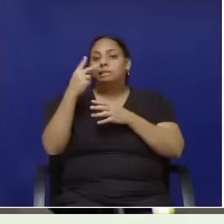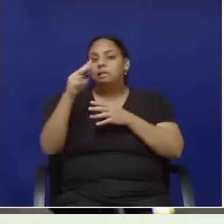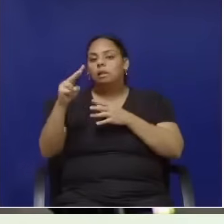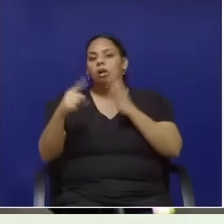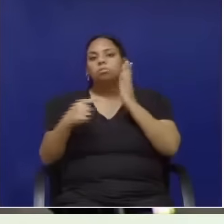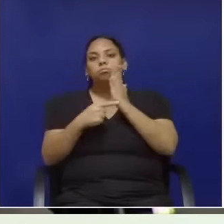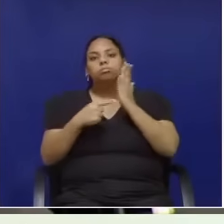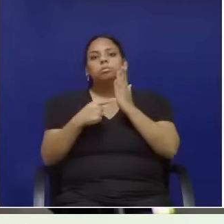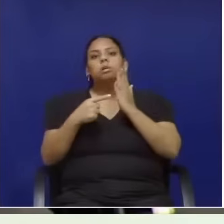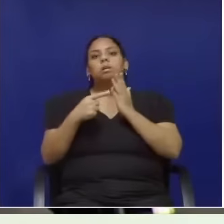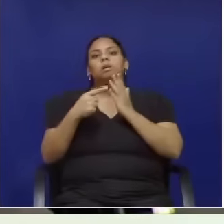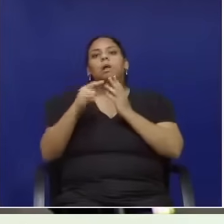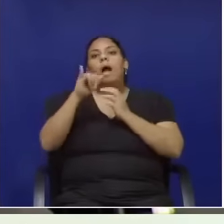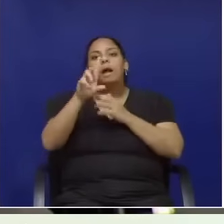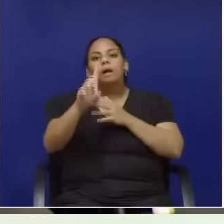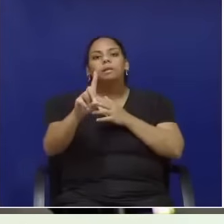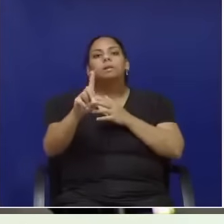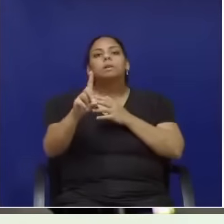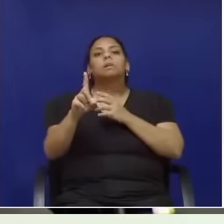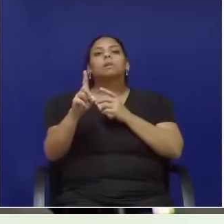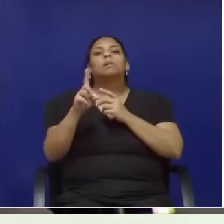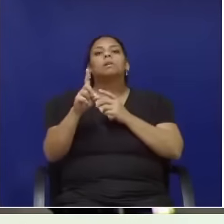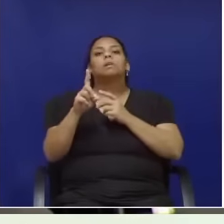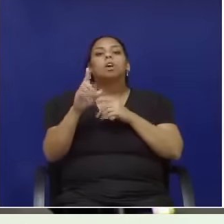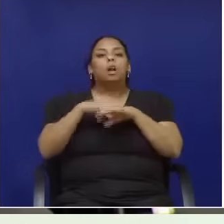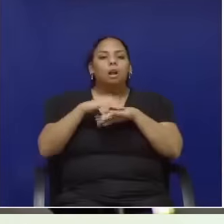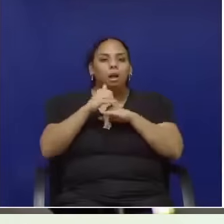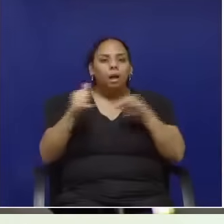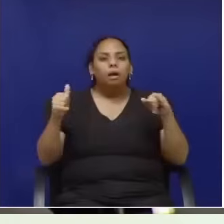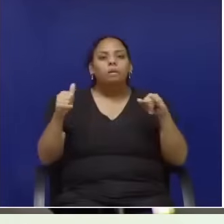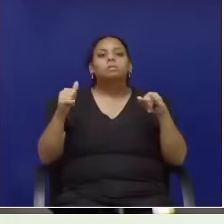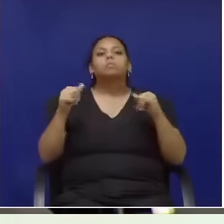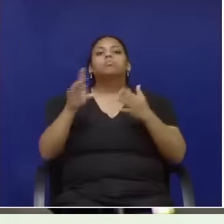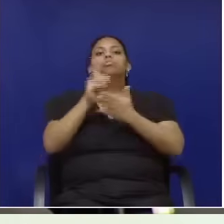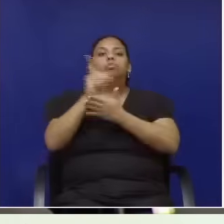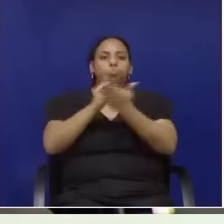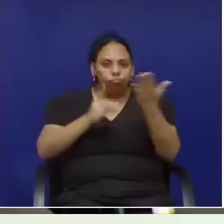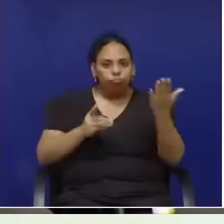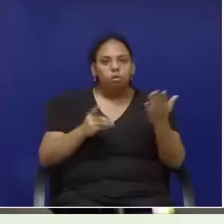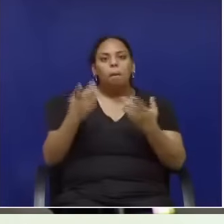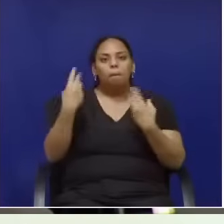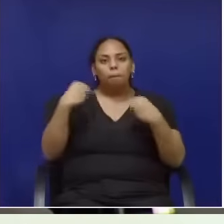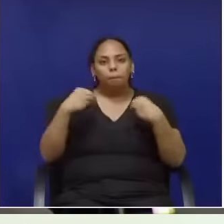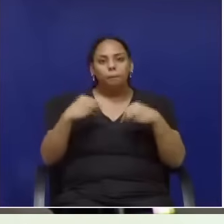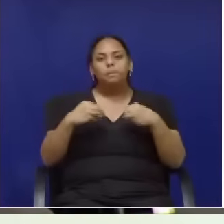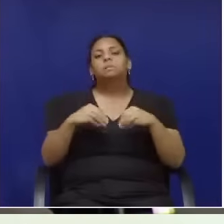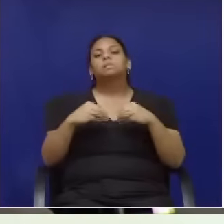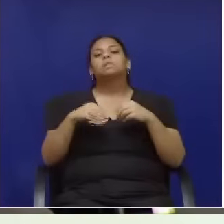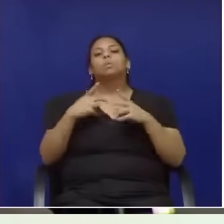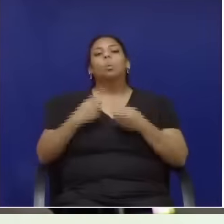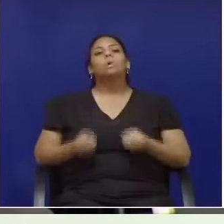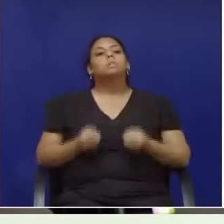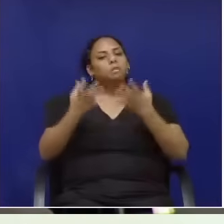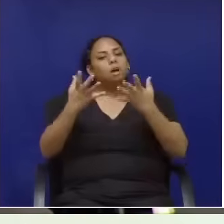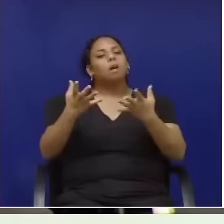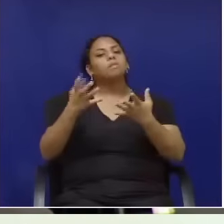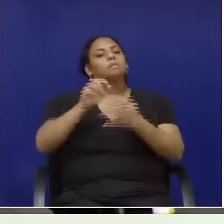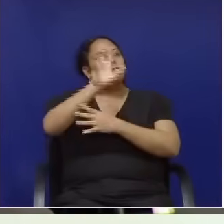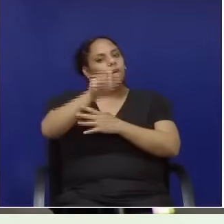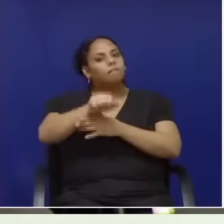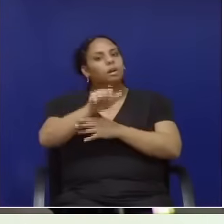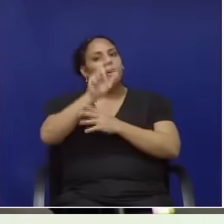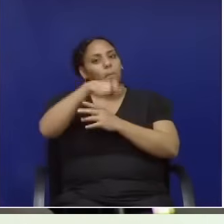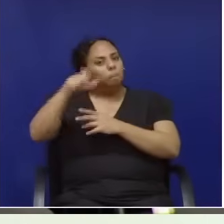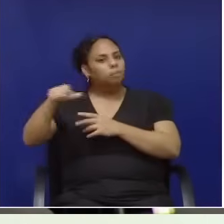are developing. The draft regulations for that are currently out for public comment. And this would serve South Africans around the